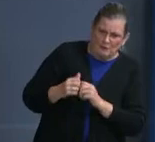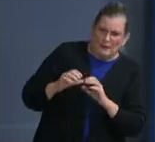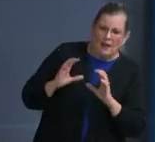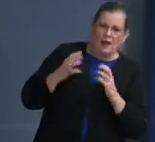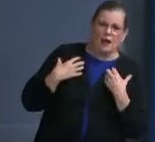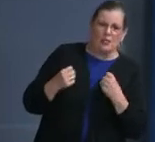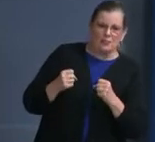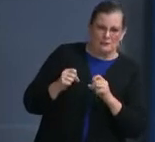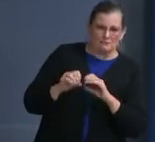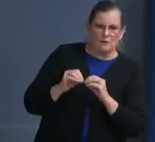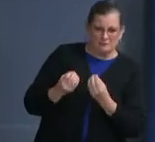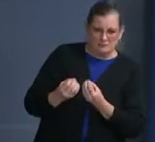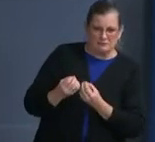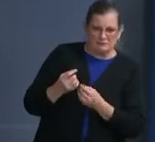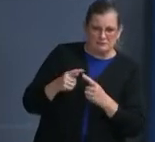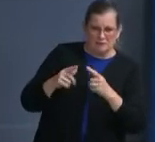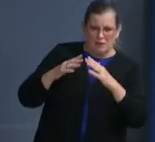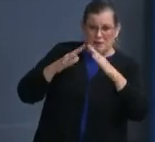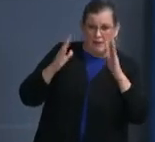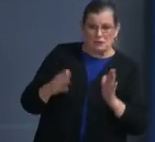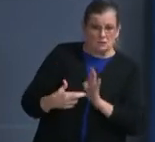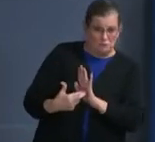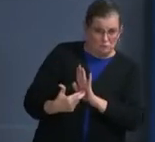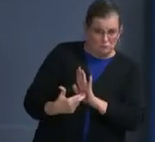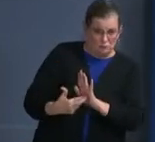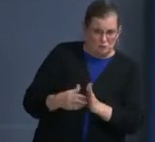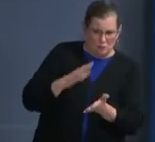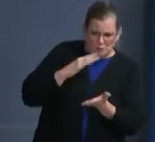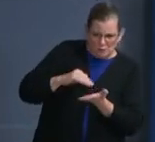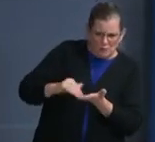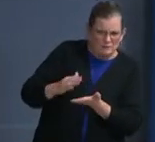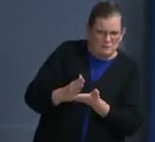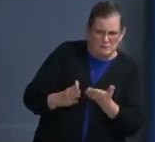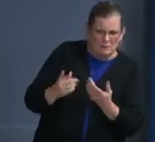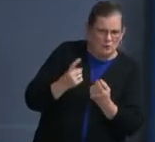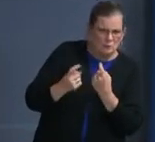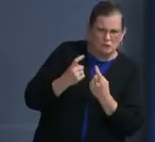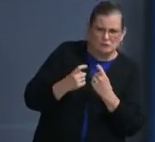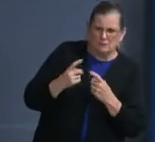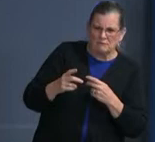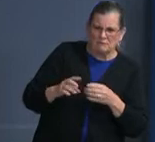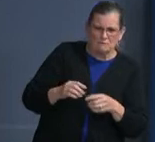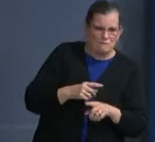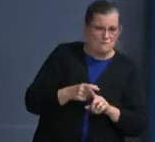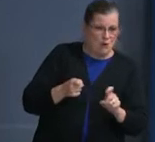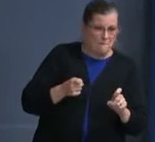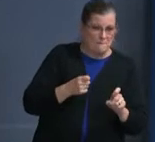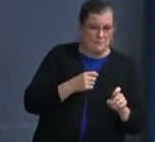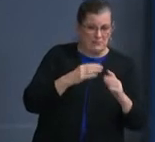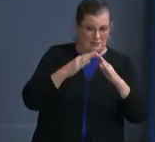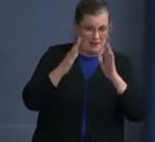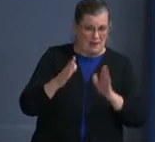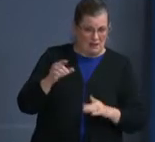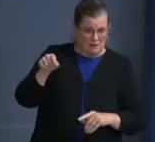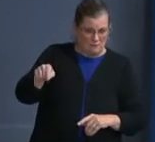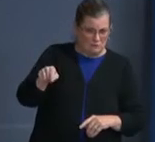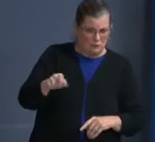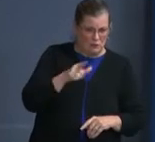at the House. We knew that a waiver was coming from members of the House to hold a